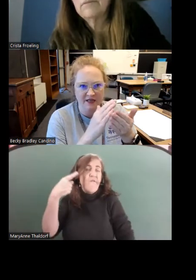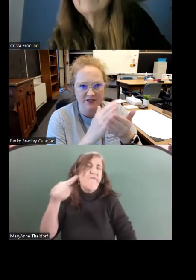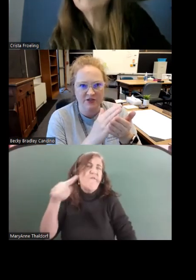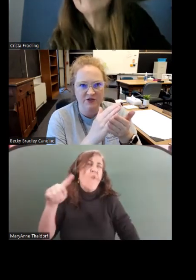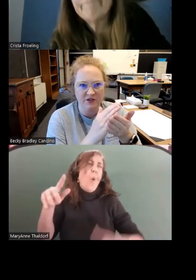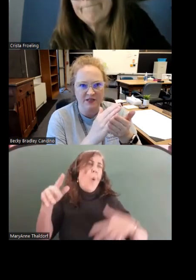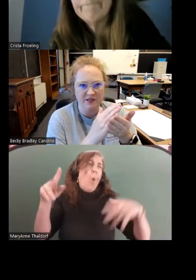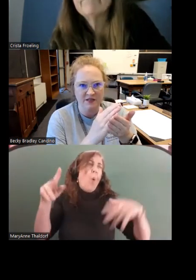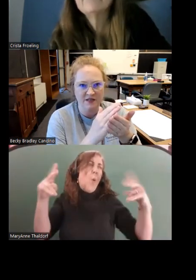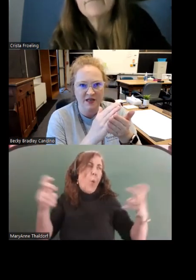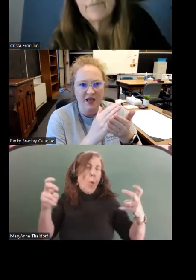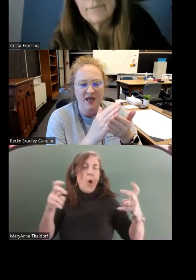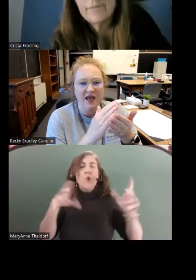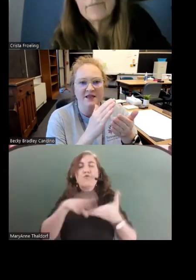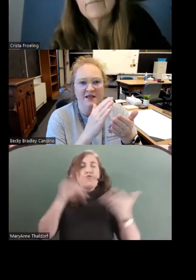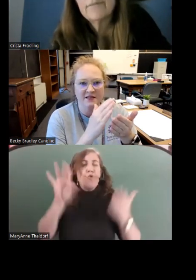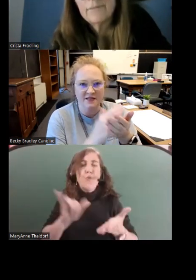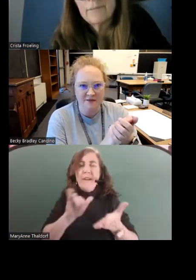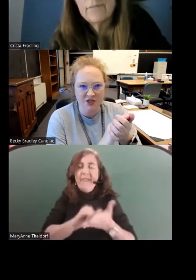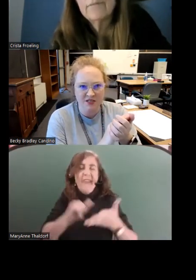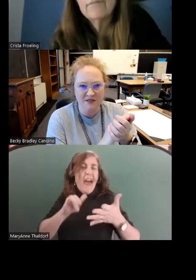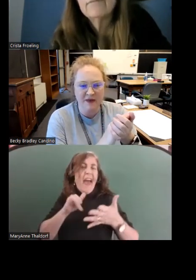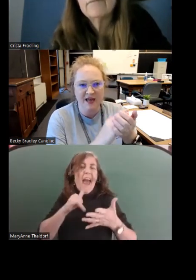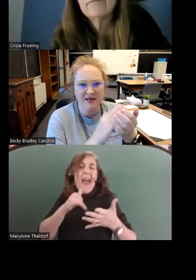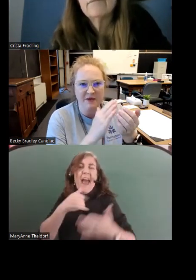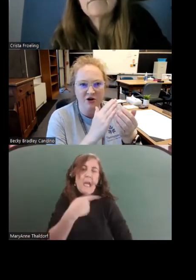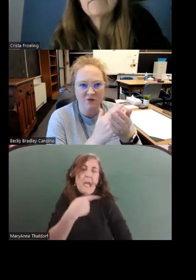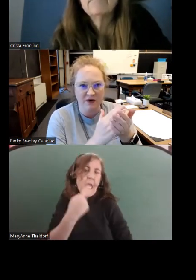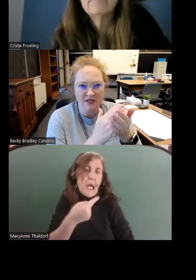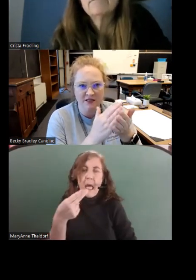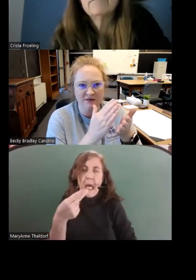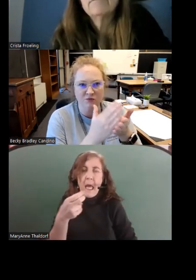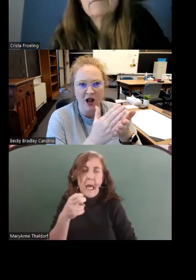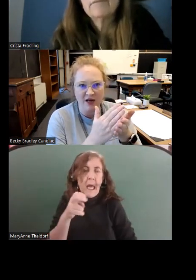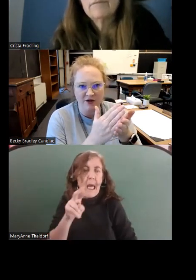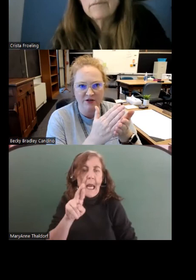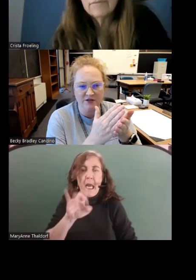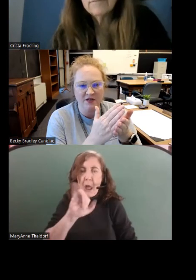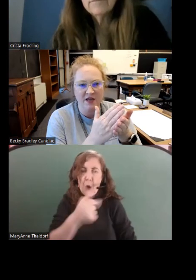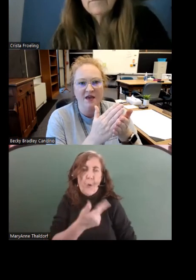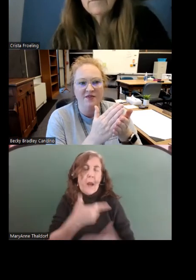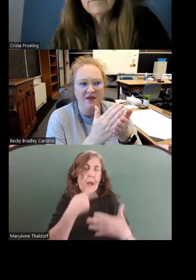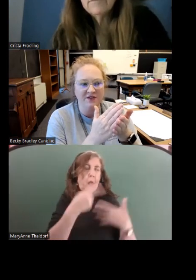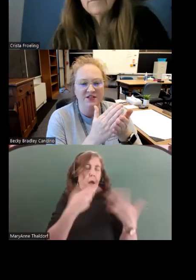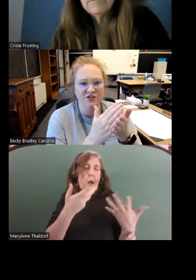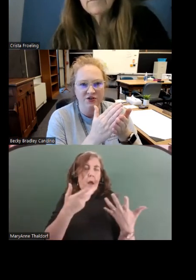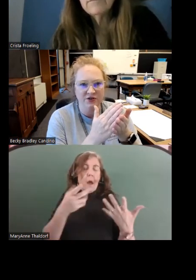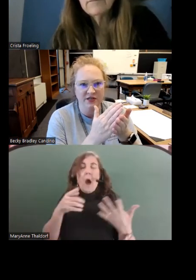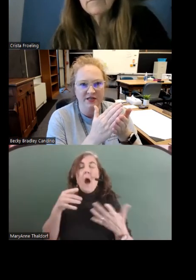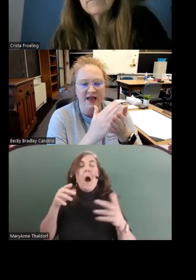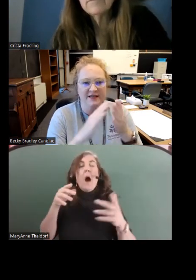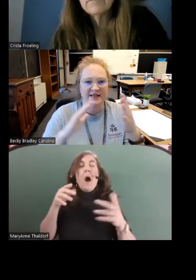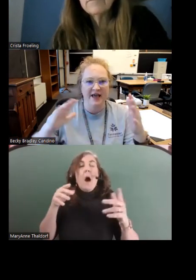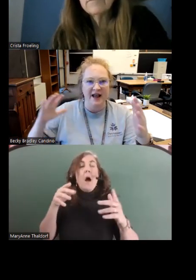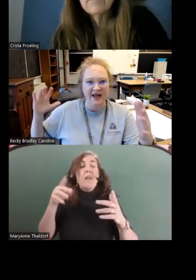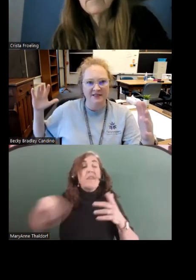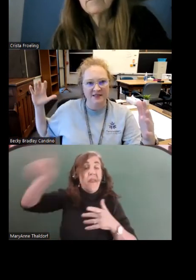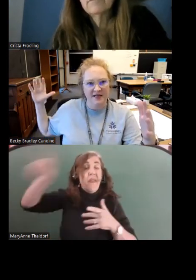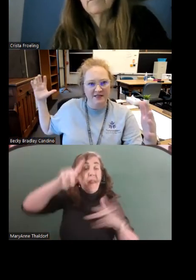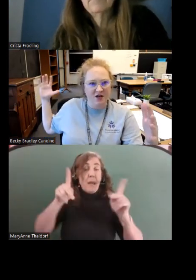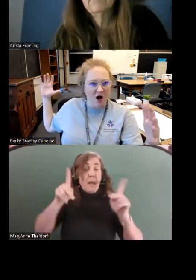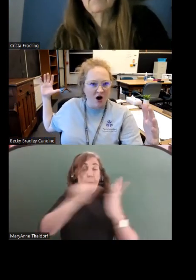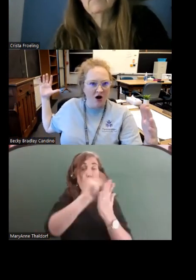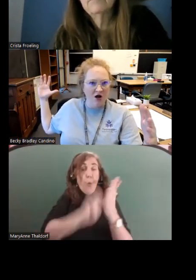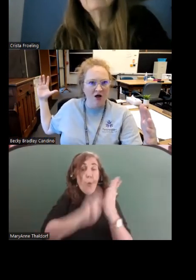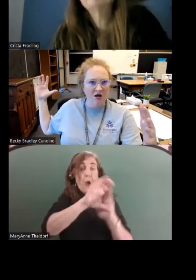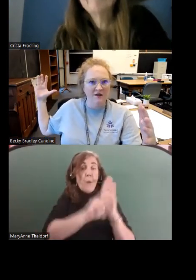hearing student. And the assumption is made by curriculum writers that the student has had access